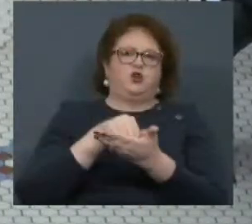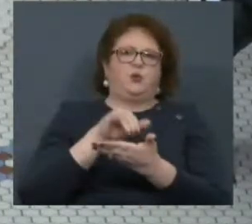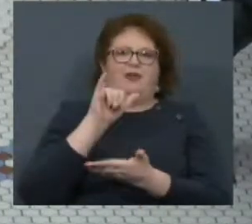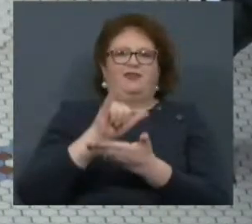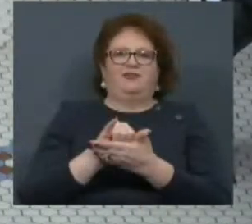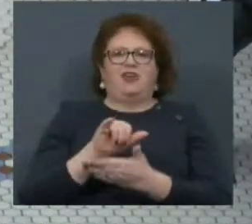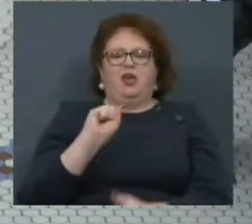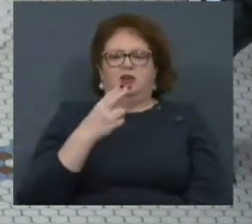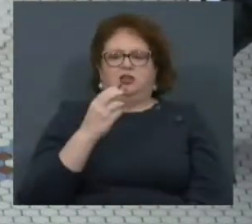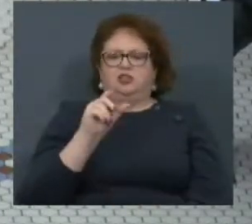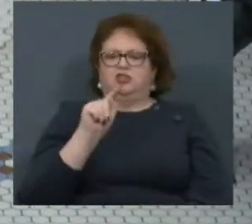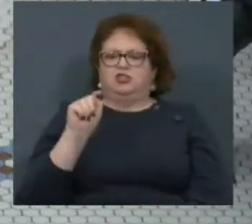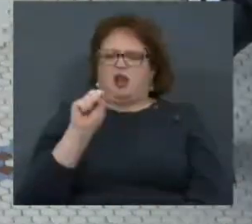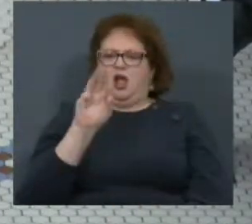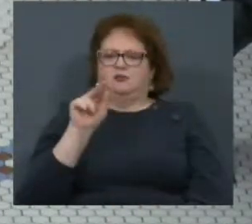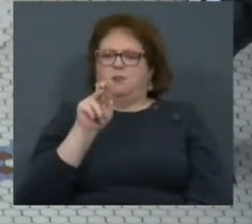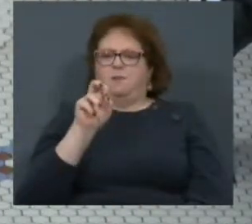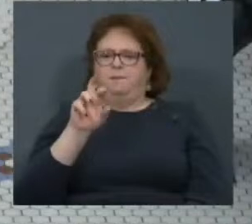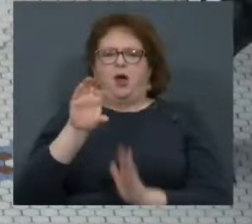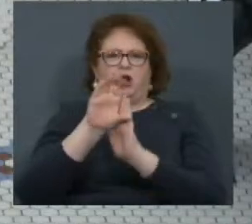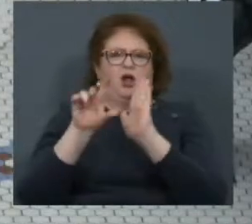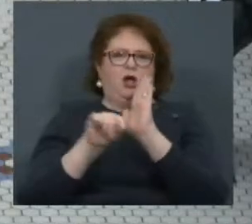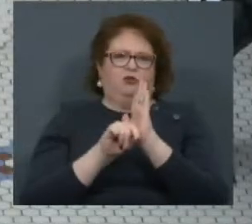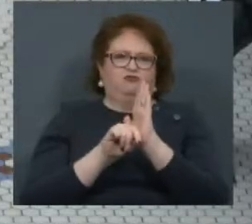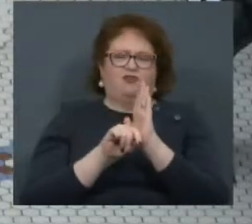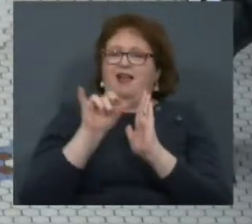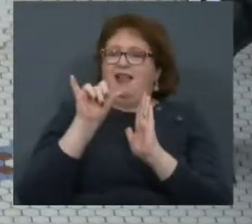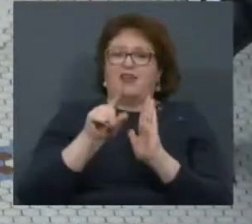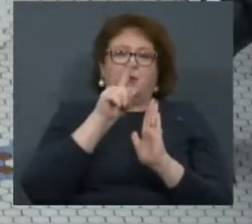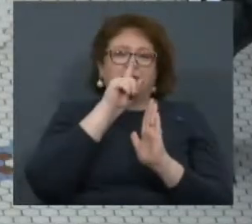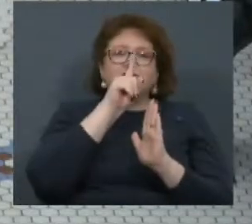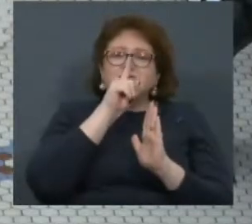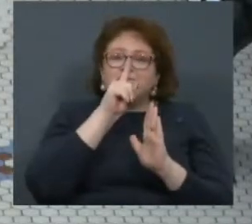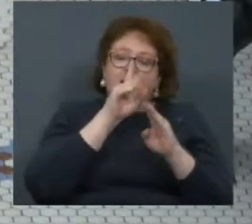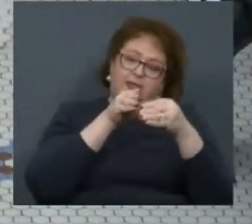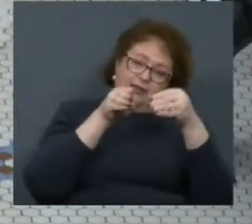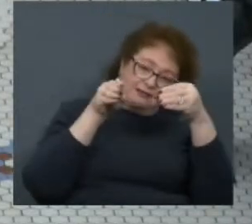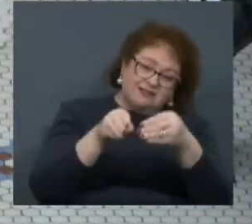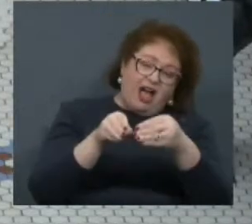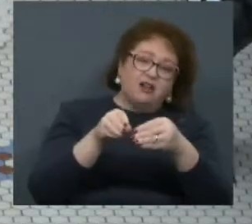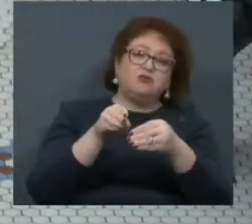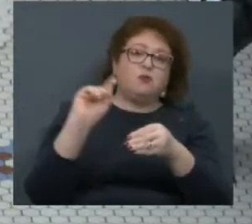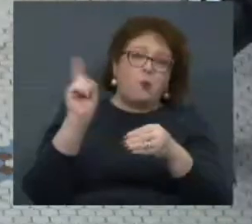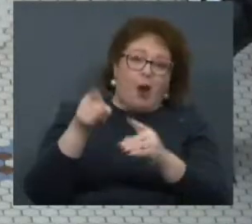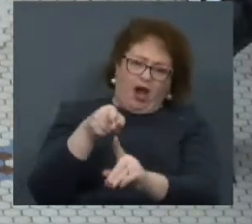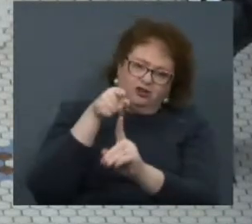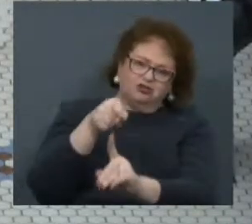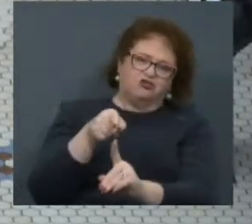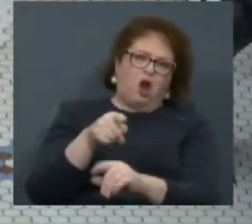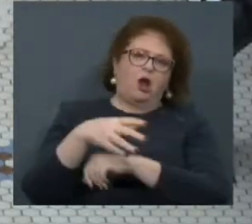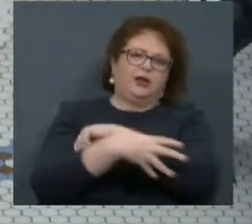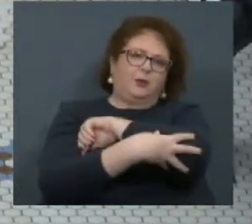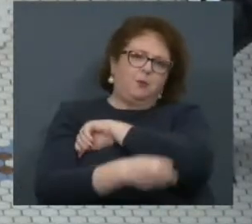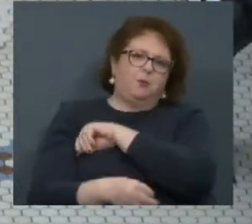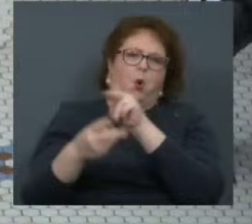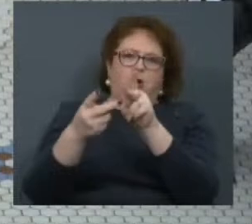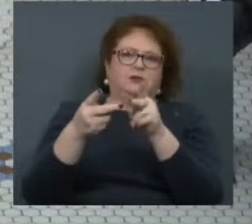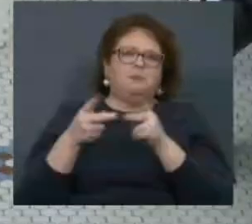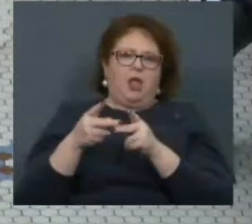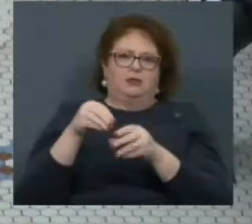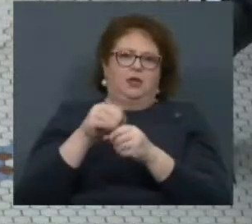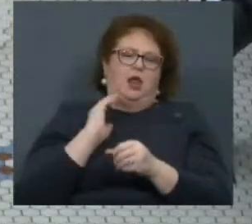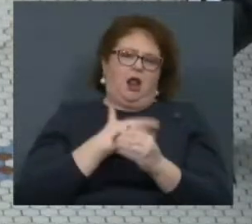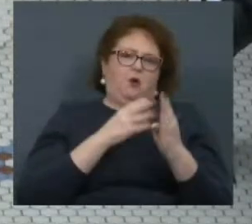highly dubious technology solely concentrated in the poorest sectors of our city. I hope this board will follow the example